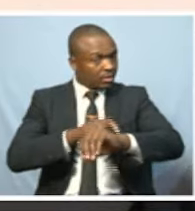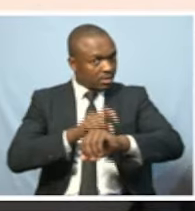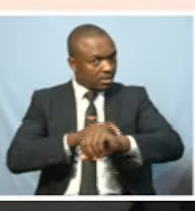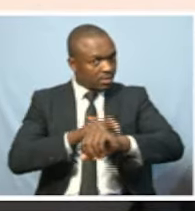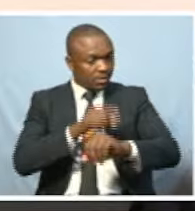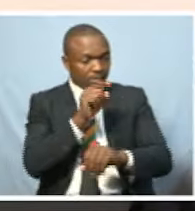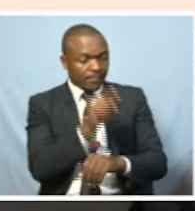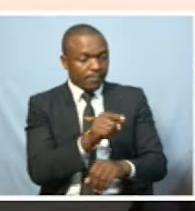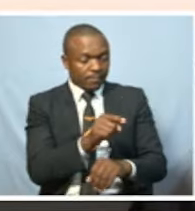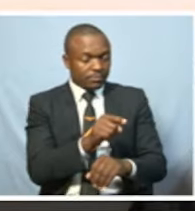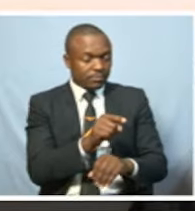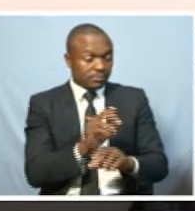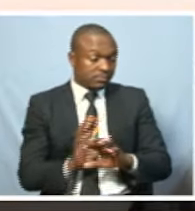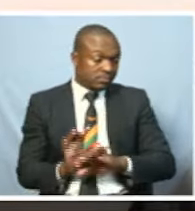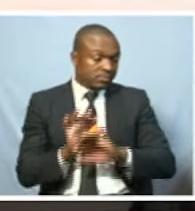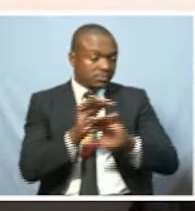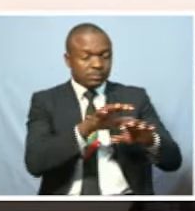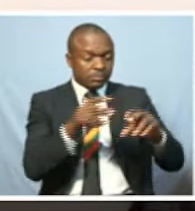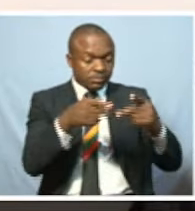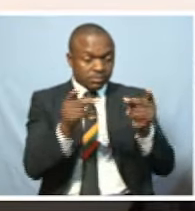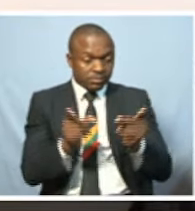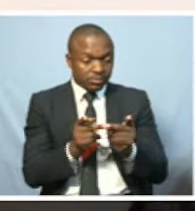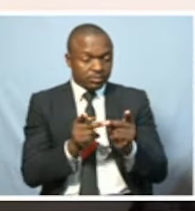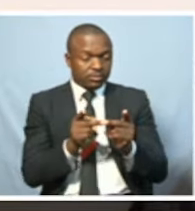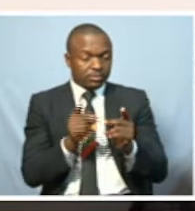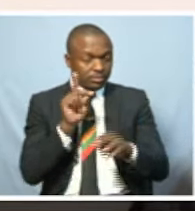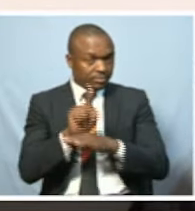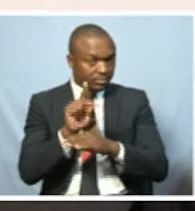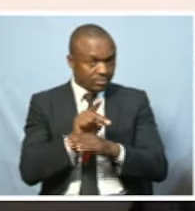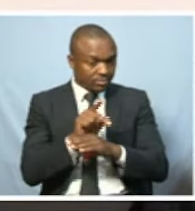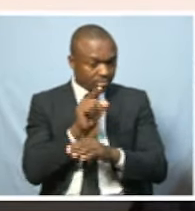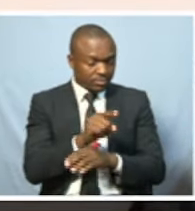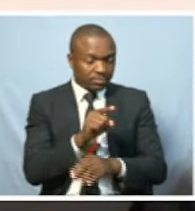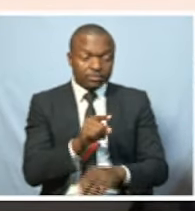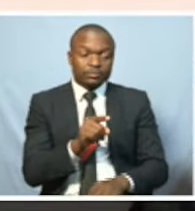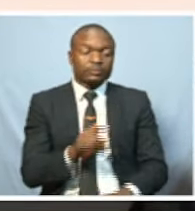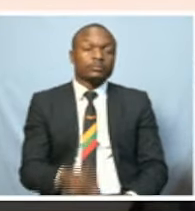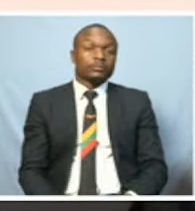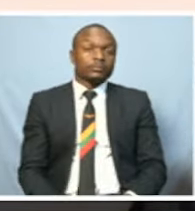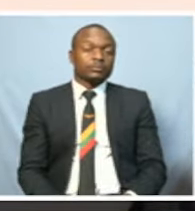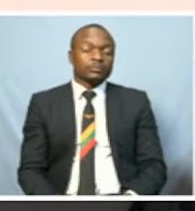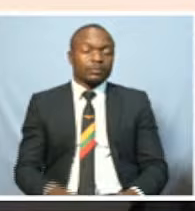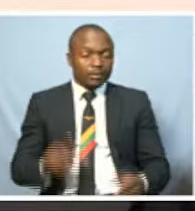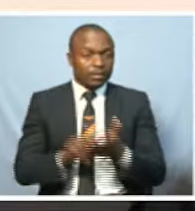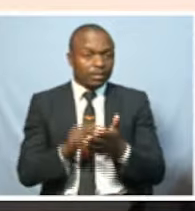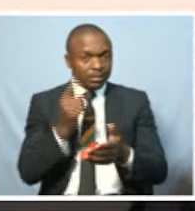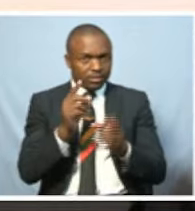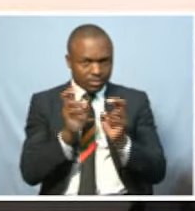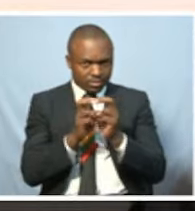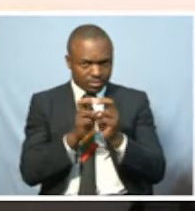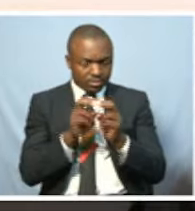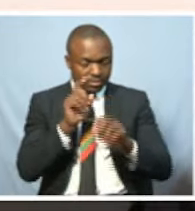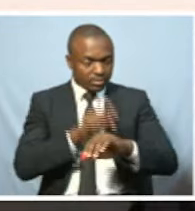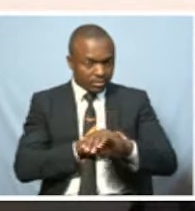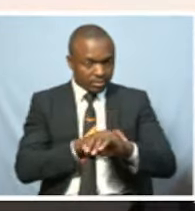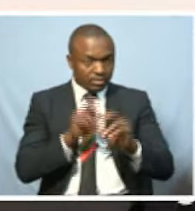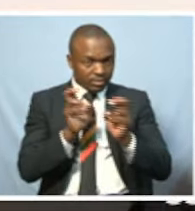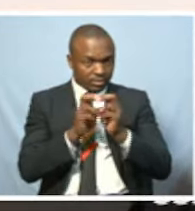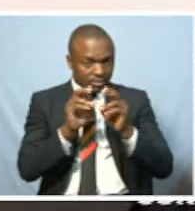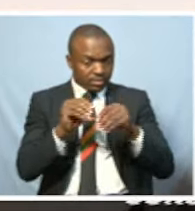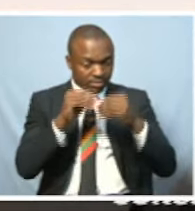him to possess site, he had signed one of the contracts. And when the contract has been awarded, there's the offer which is